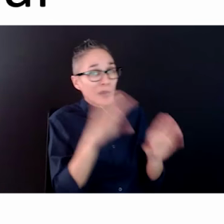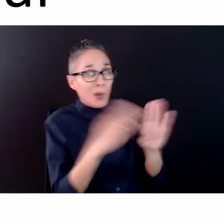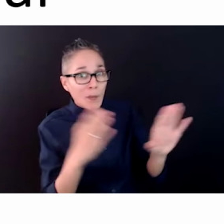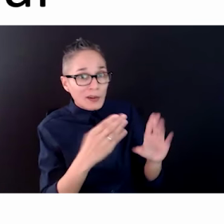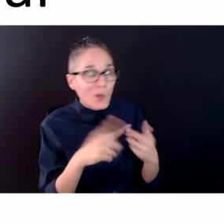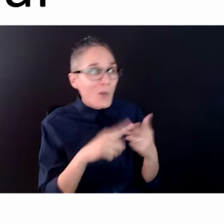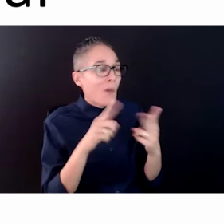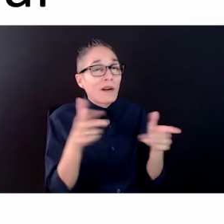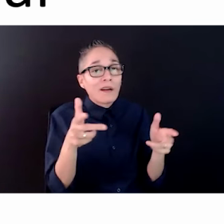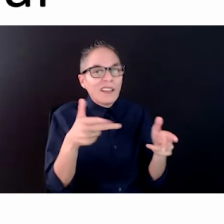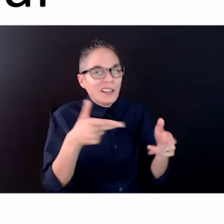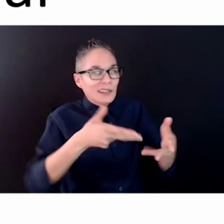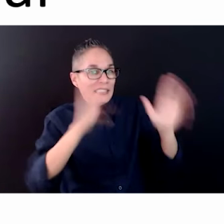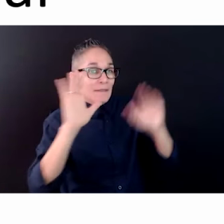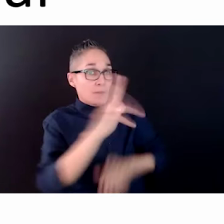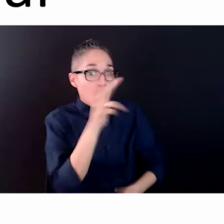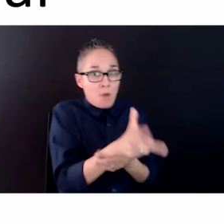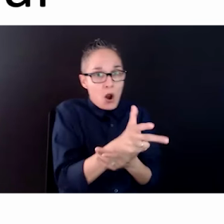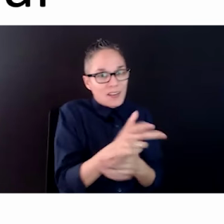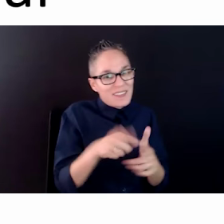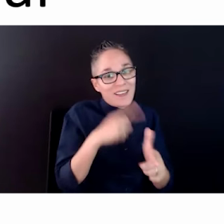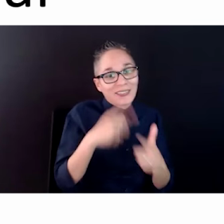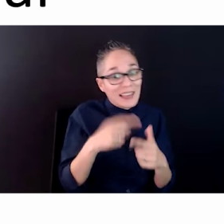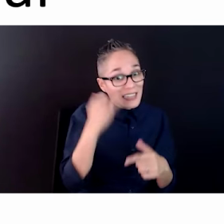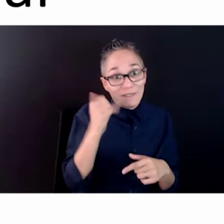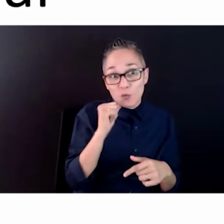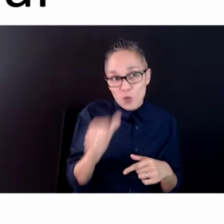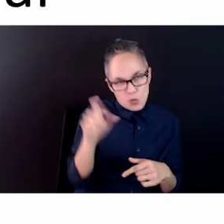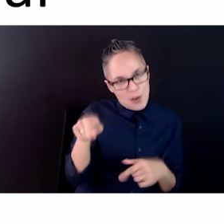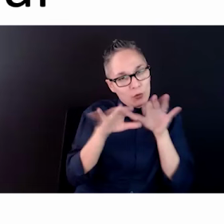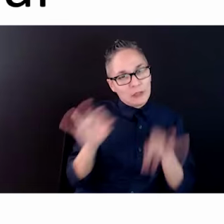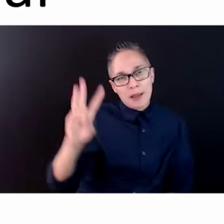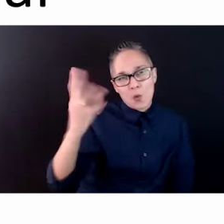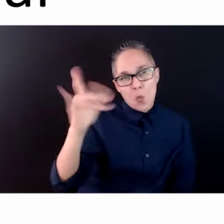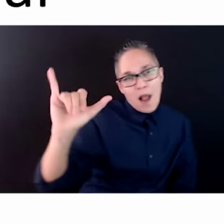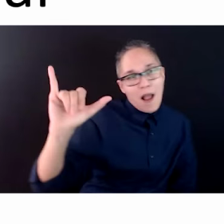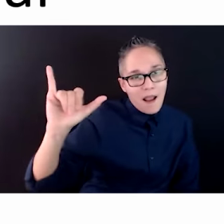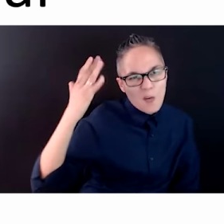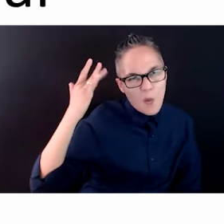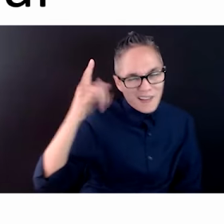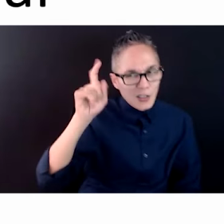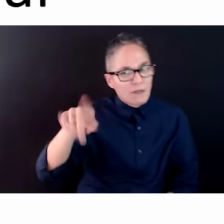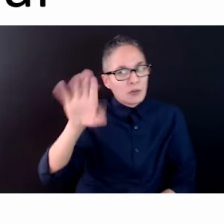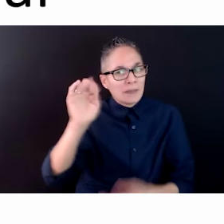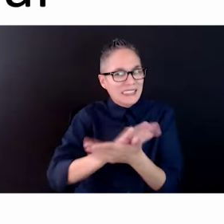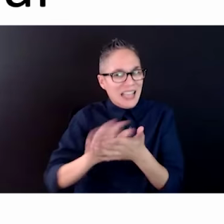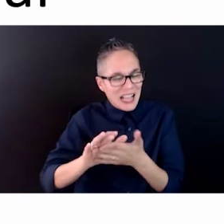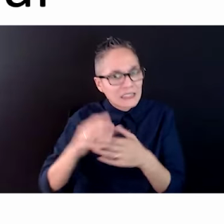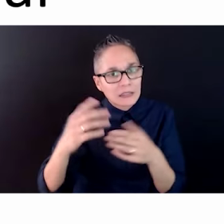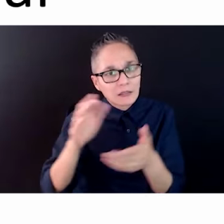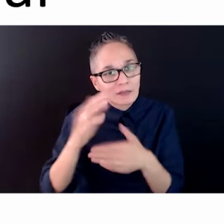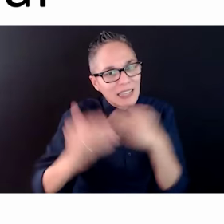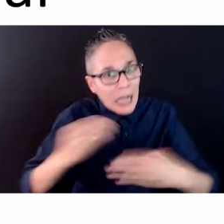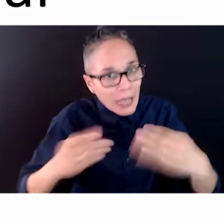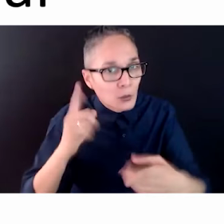the parking space, and you don't do it, you have to explain yourself. Why? It was just an act of kindness. So I think that's